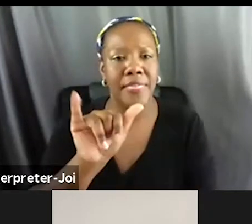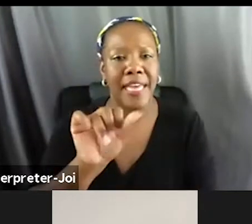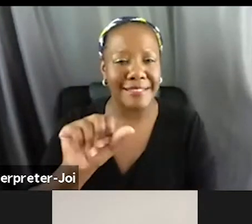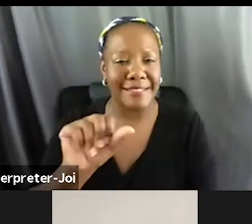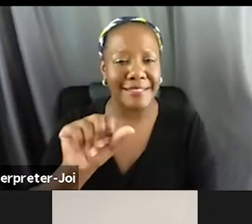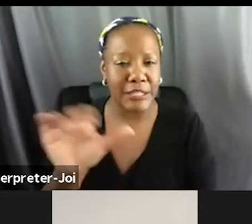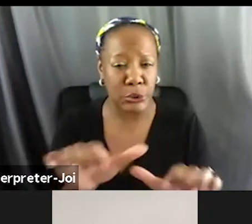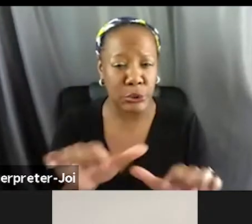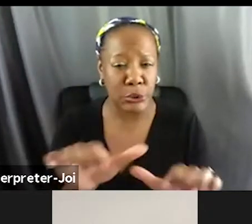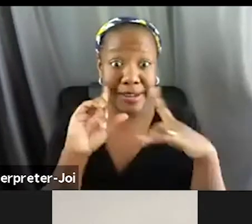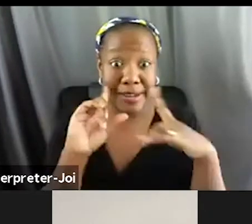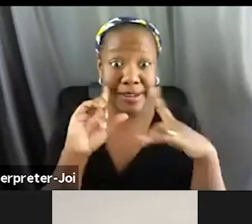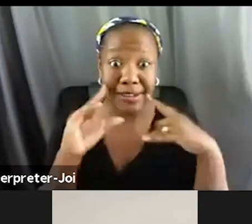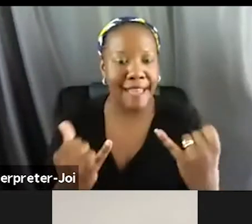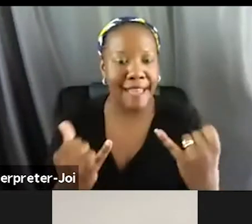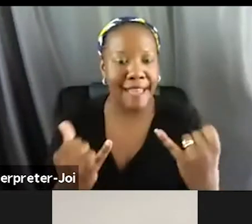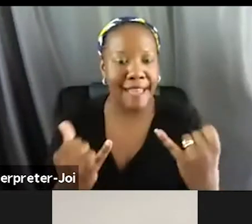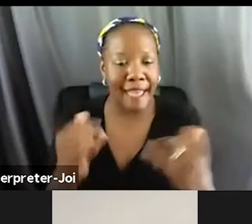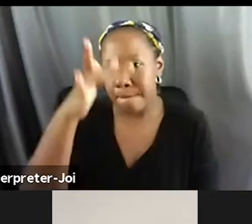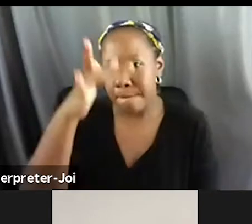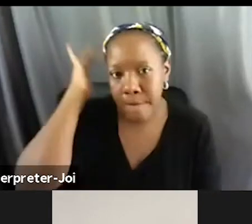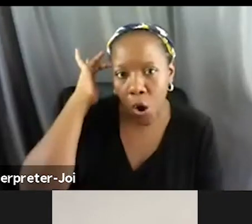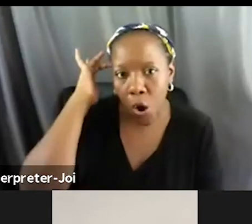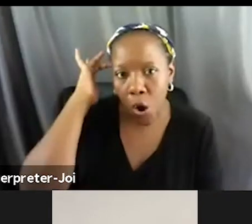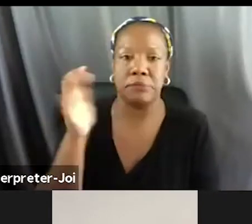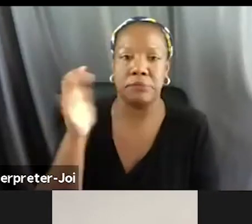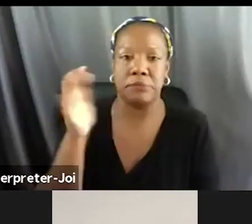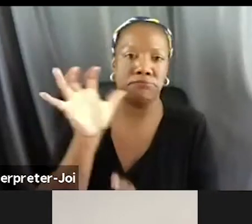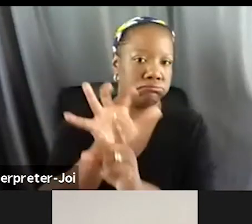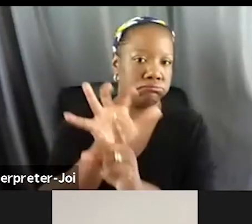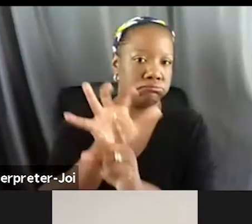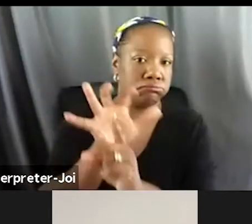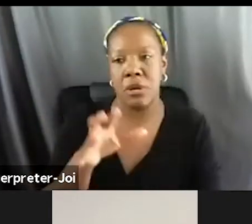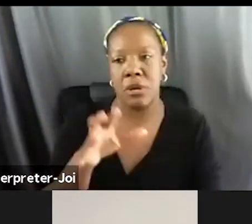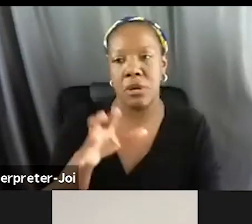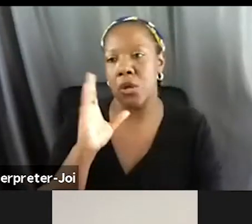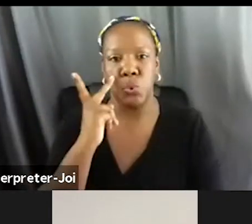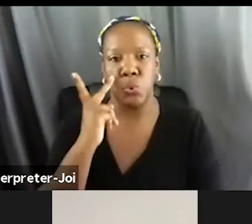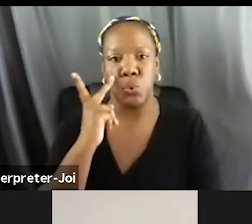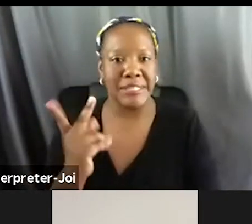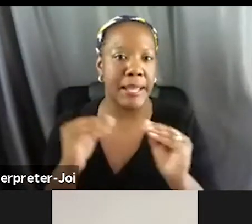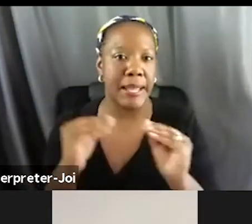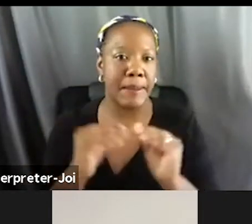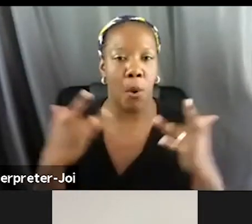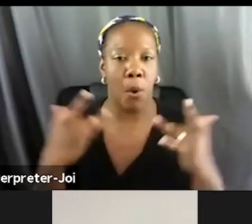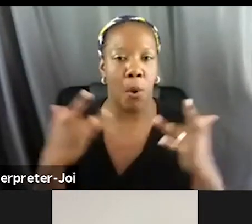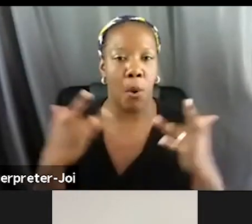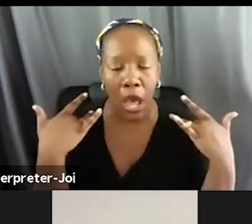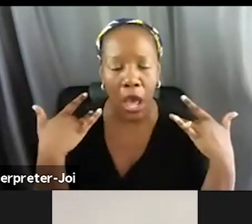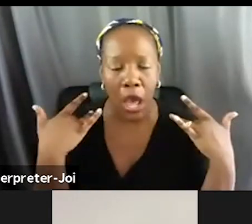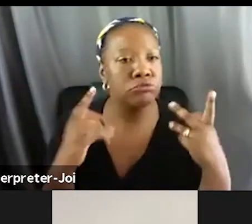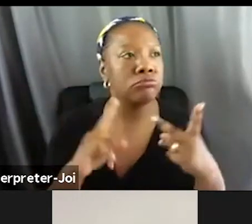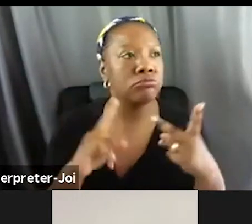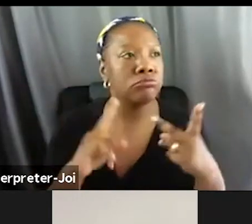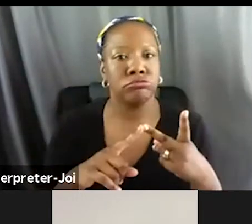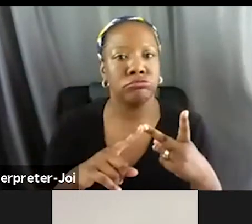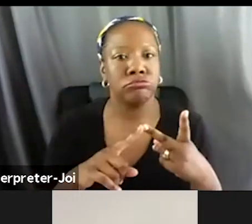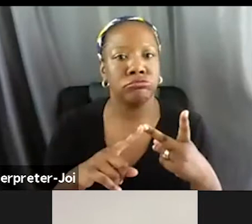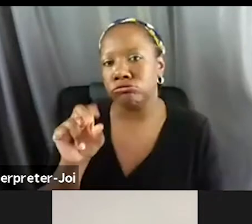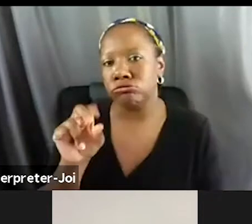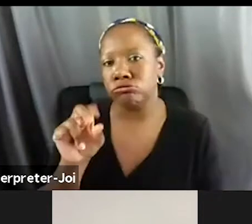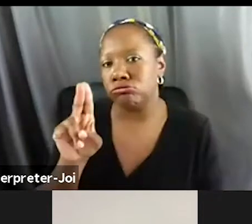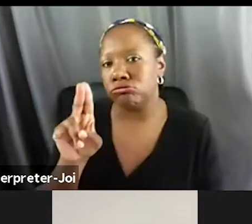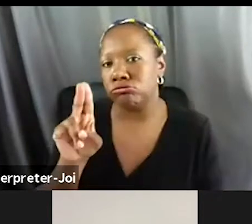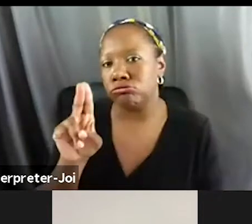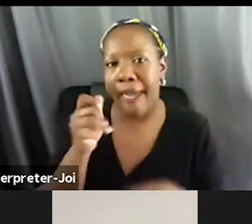models on the runway, you see folks who have, illnesses being able to be very bold.